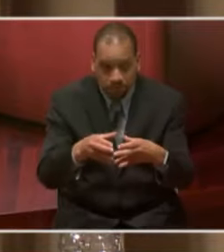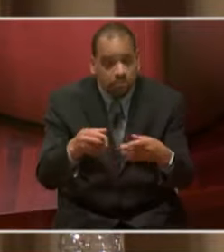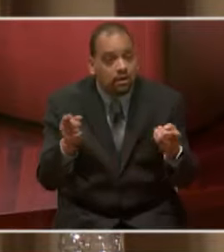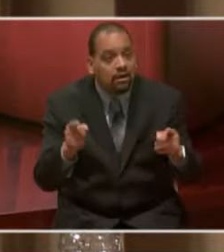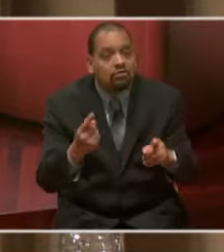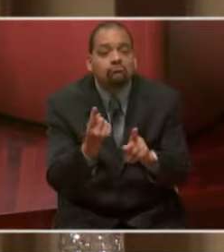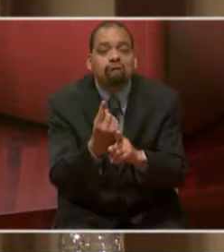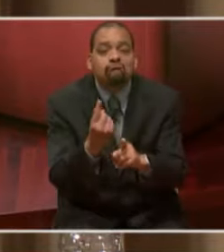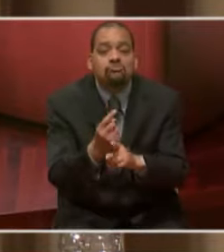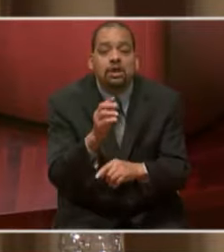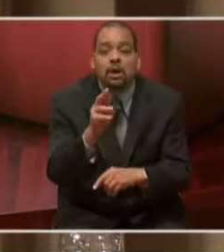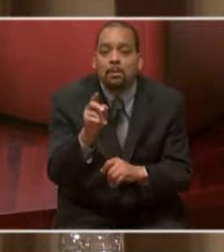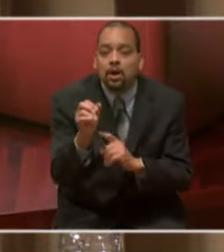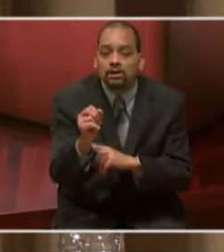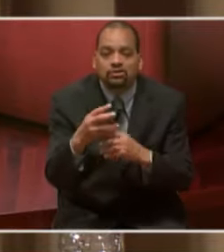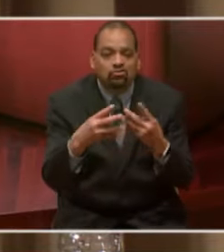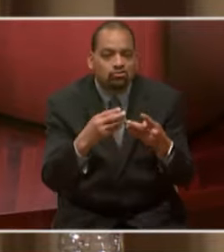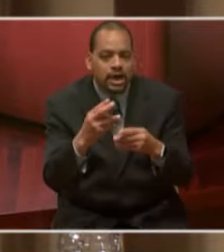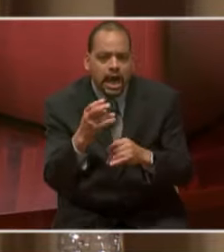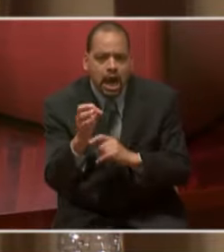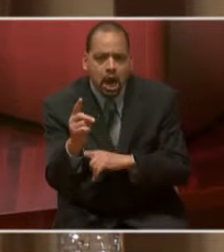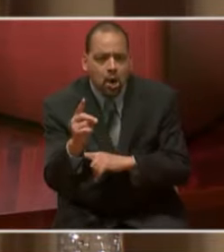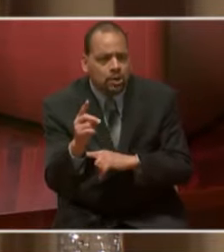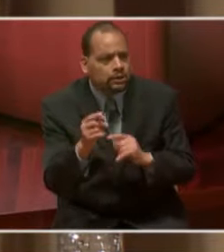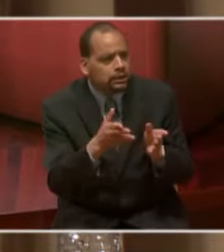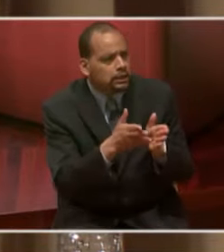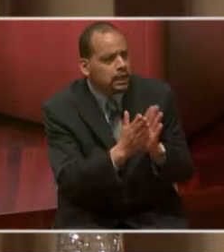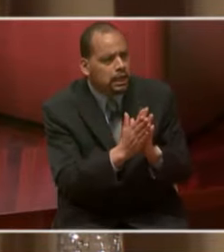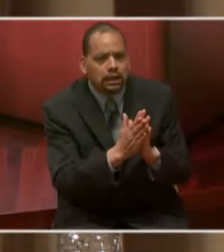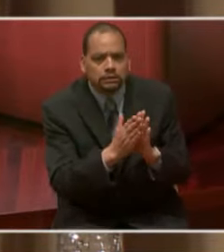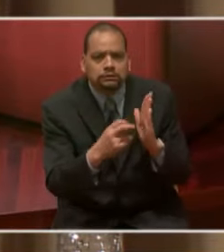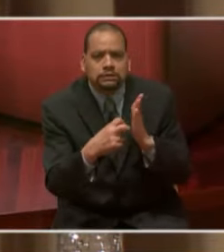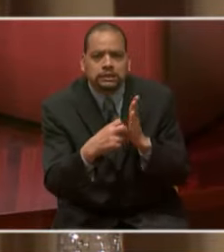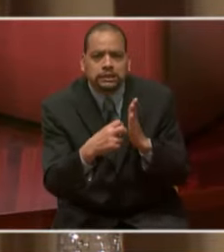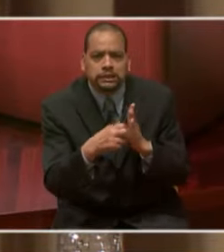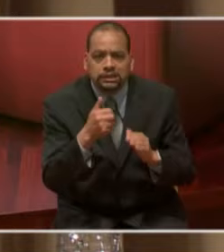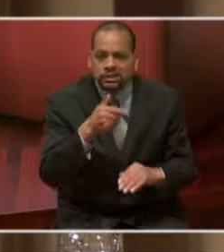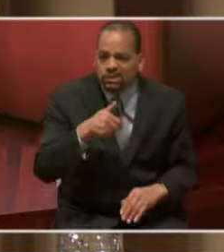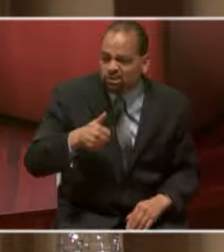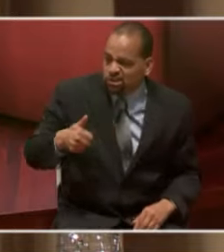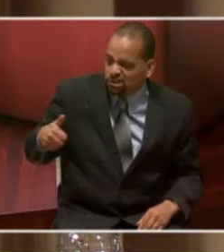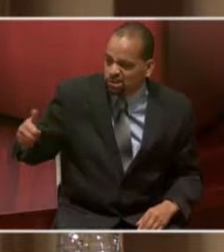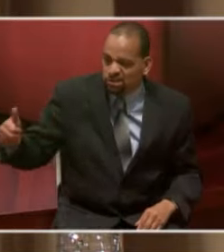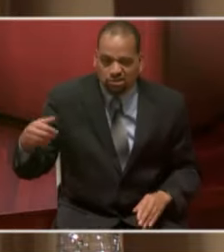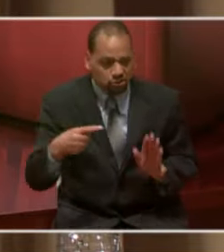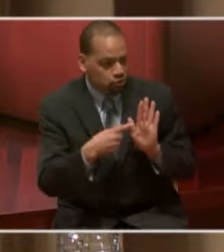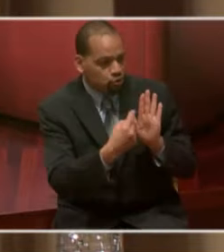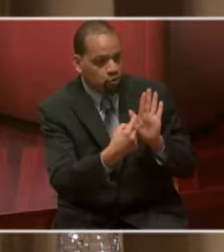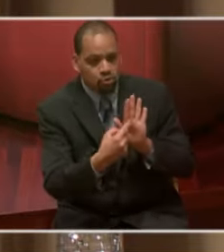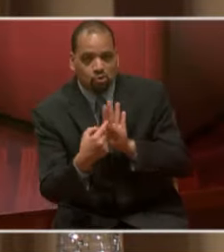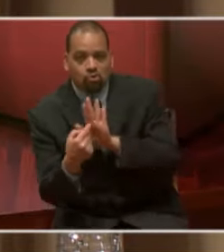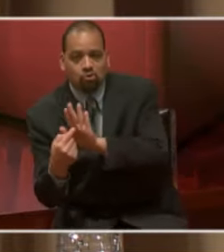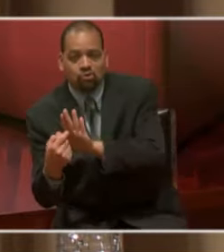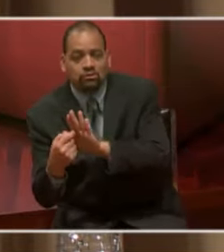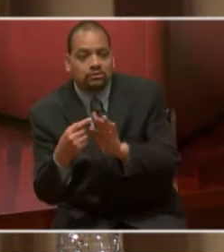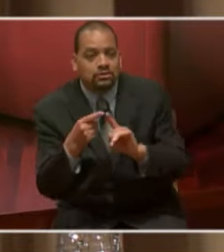in. Let them in. Took the seven of us, placed us in the back room.